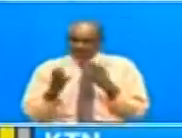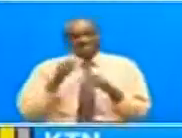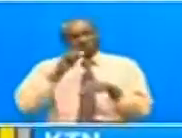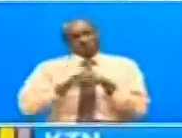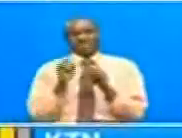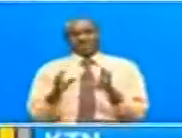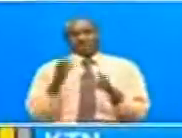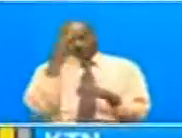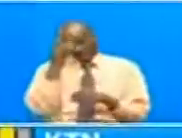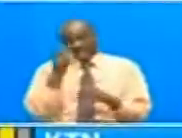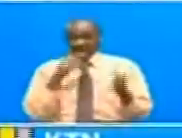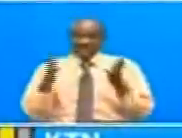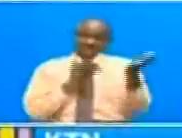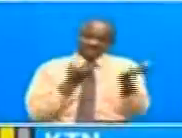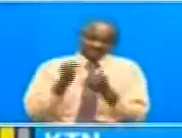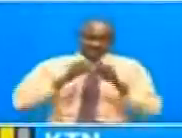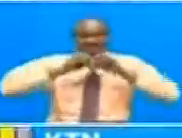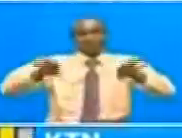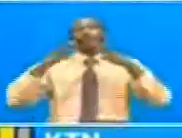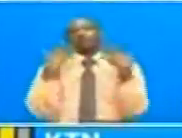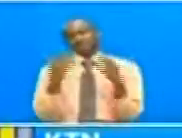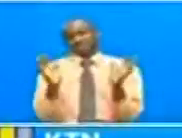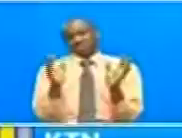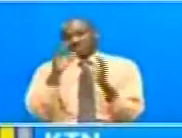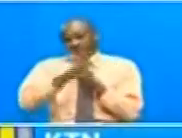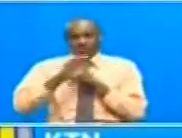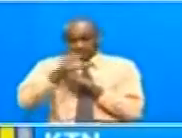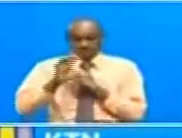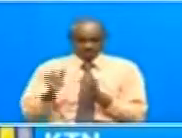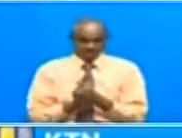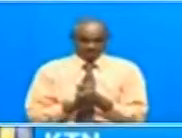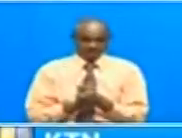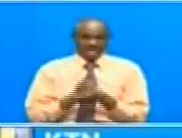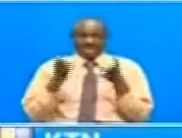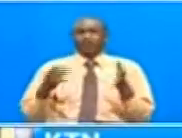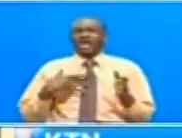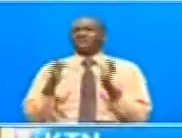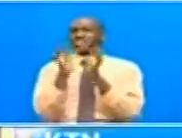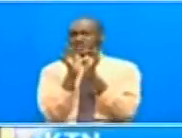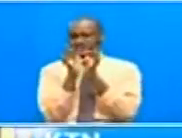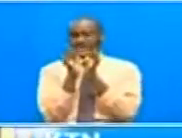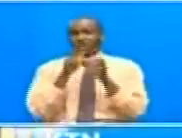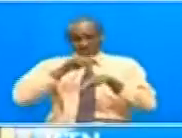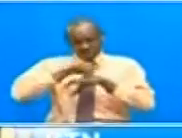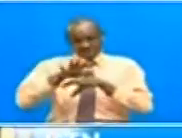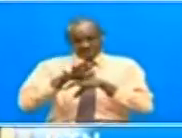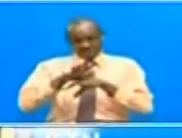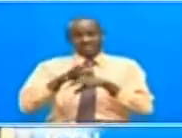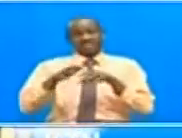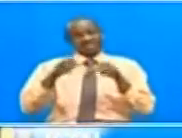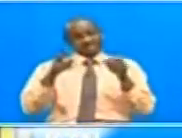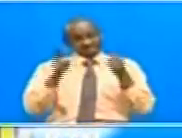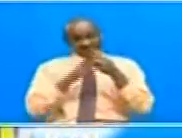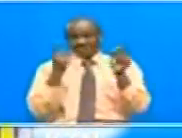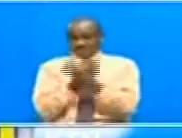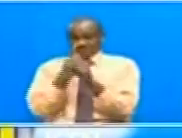forthcoming since some services have been devolved to the counties. Then there was email. And we sent out the seven different